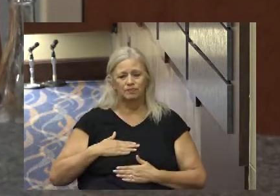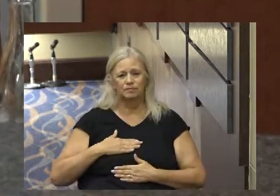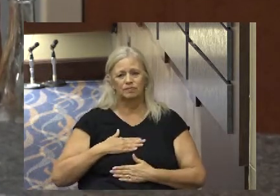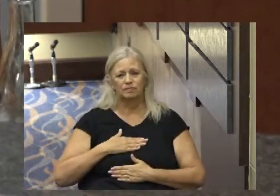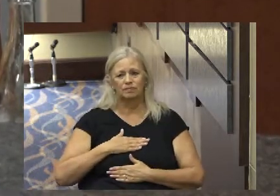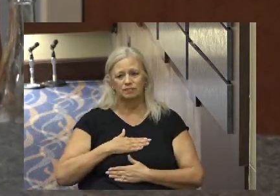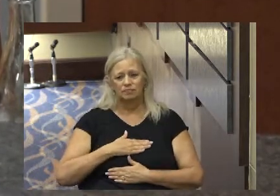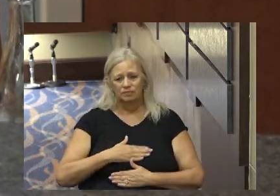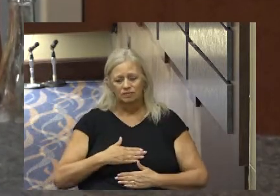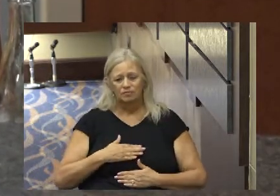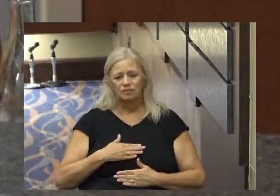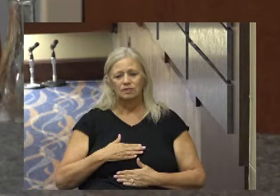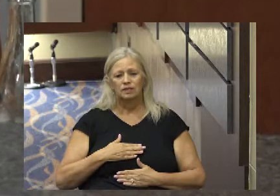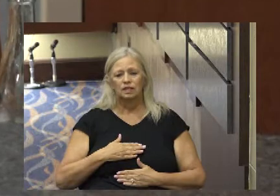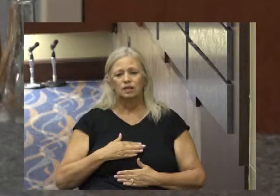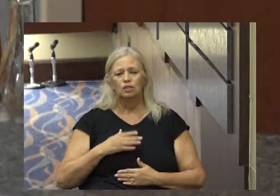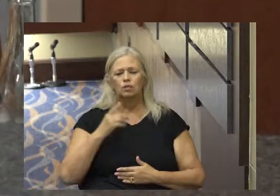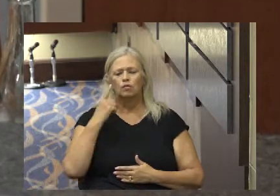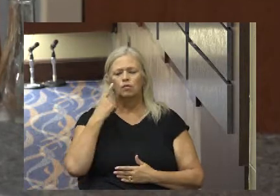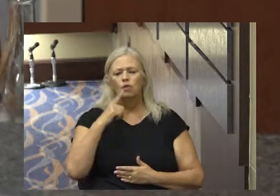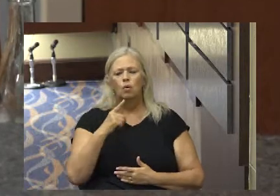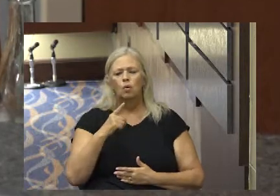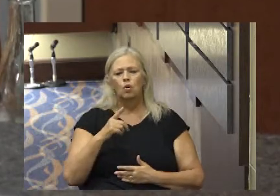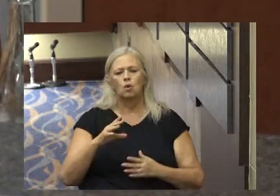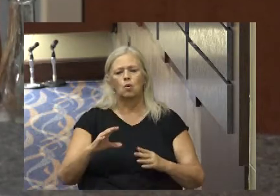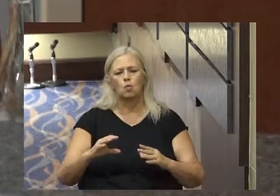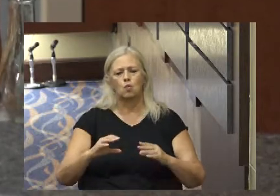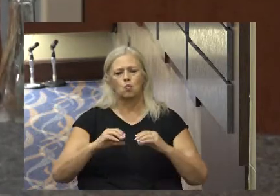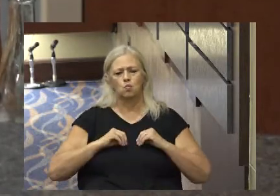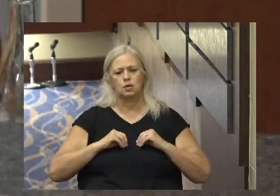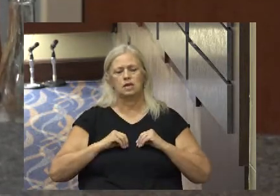owning the vision for this city,